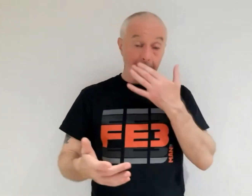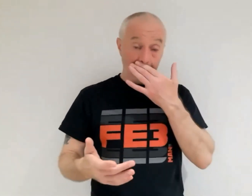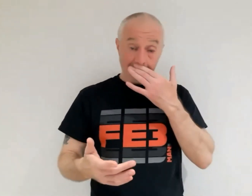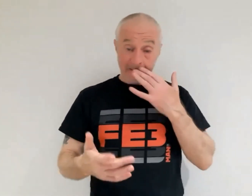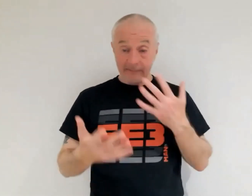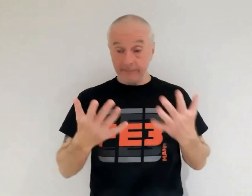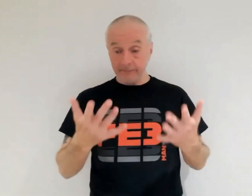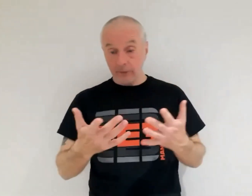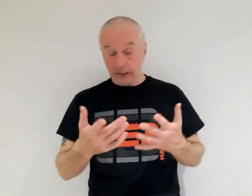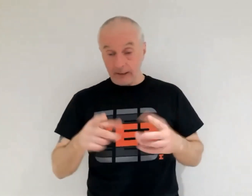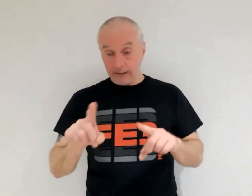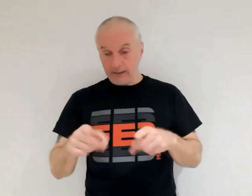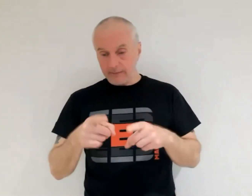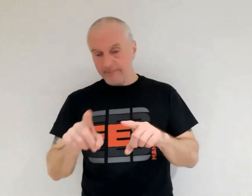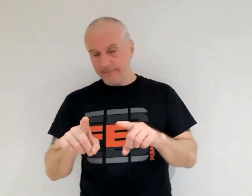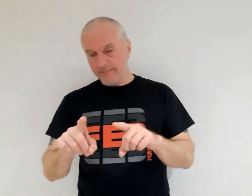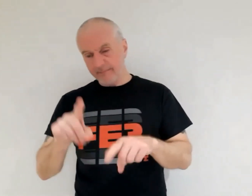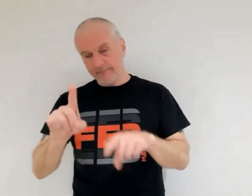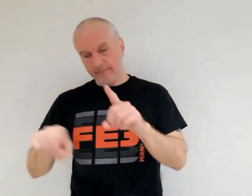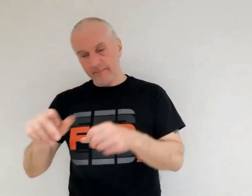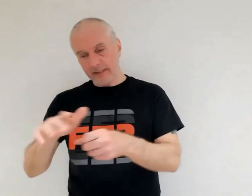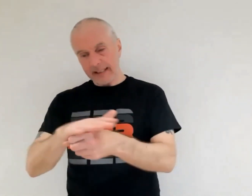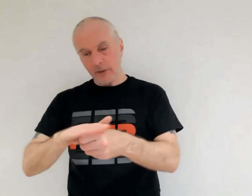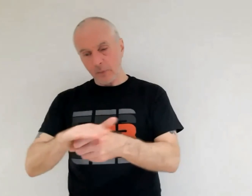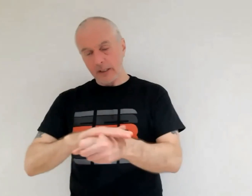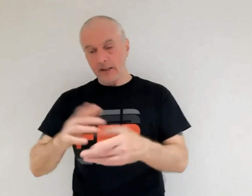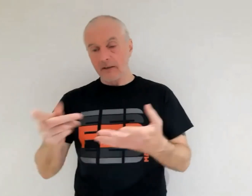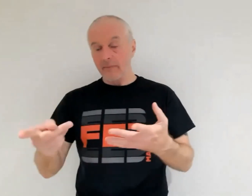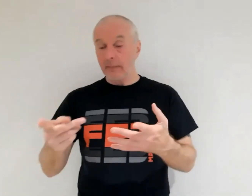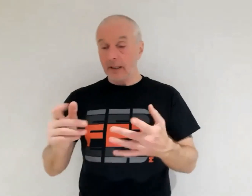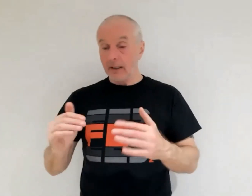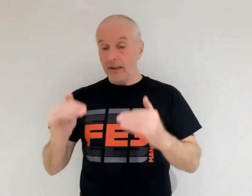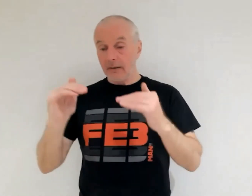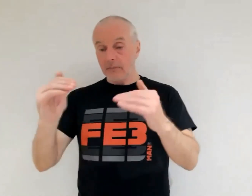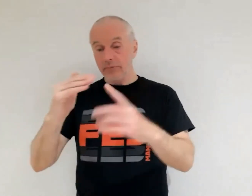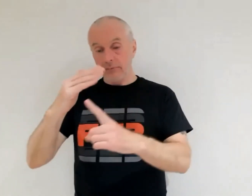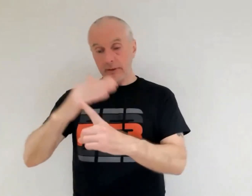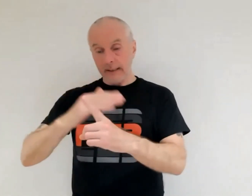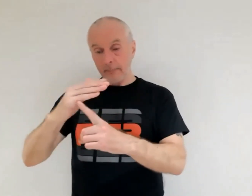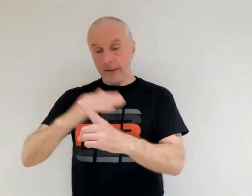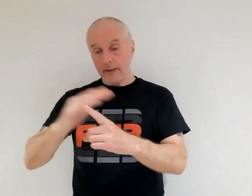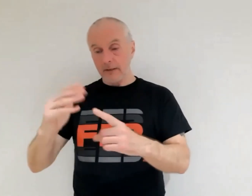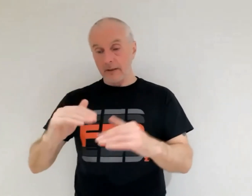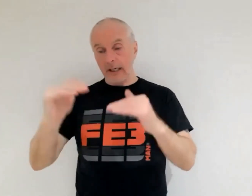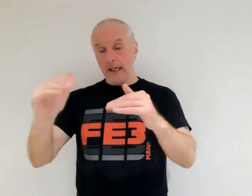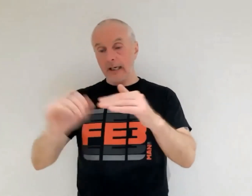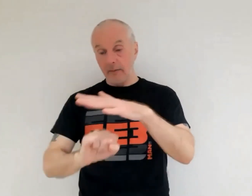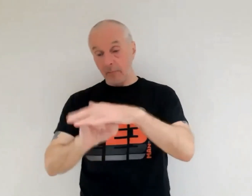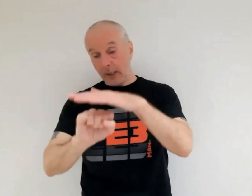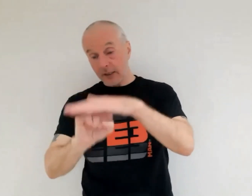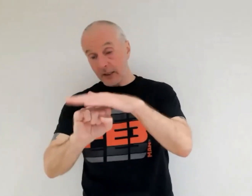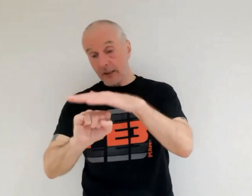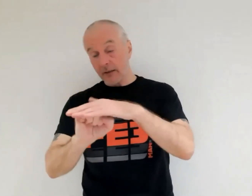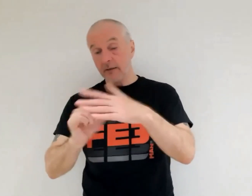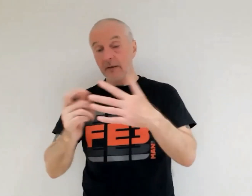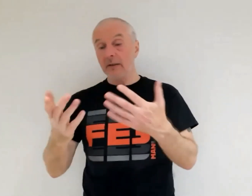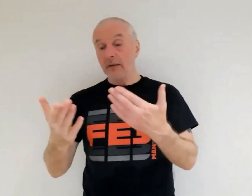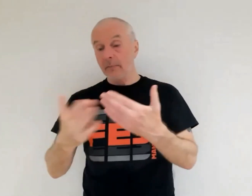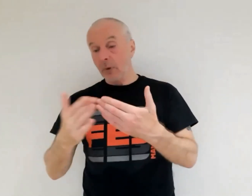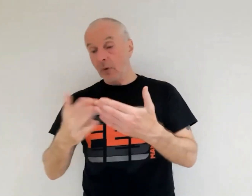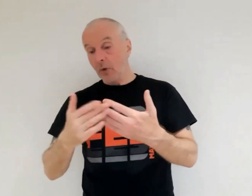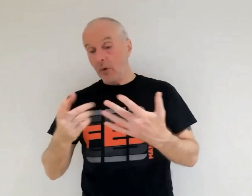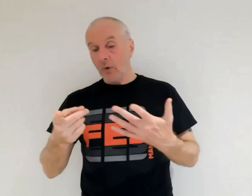operating conditions. You'd be looking at far greater temperatures, far higher pressures, much more